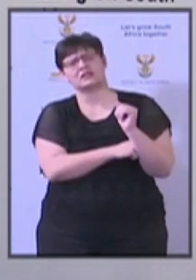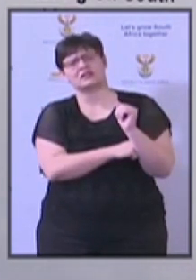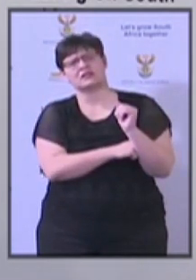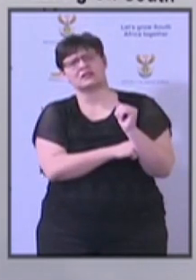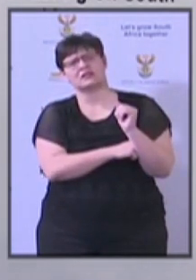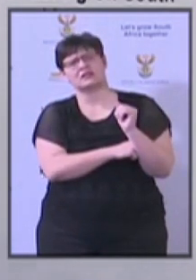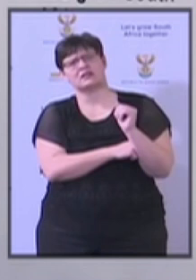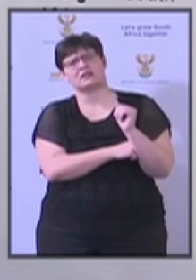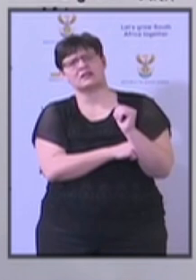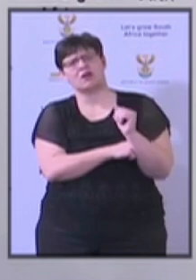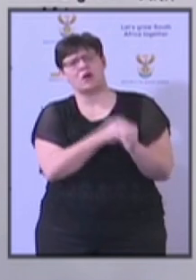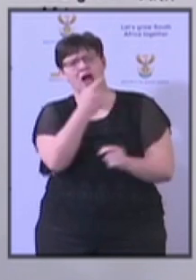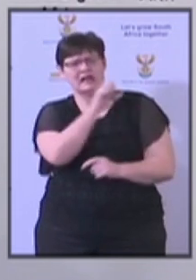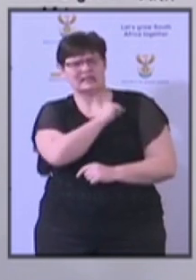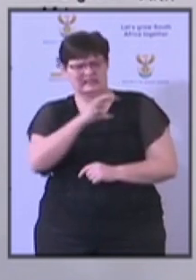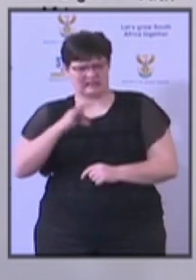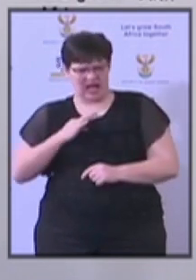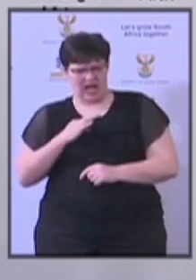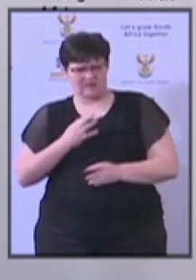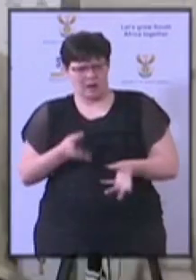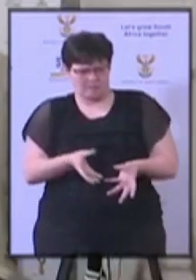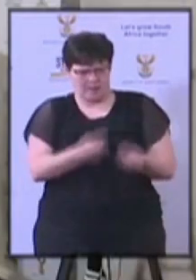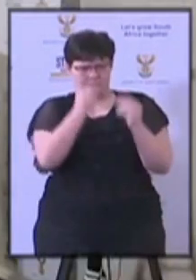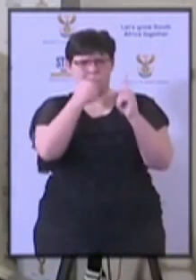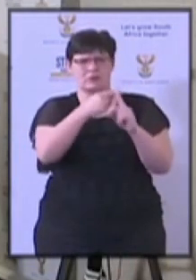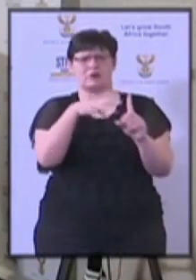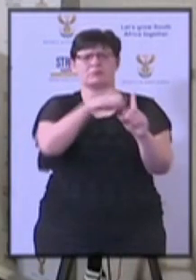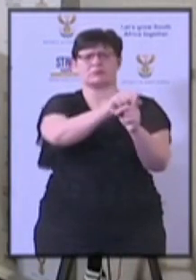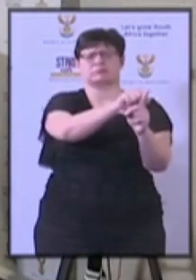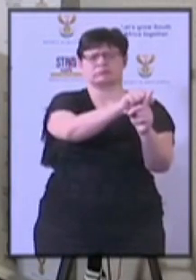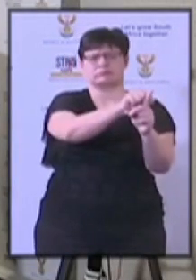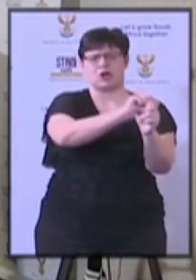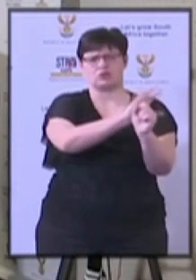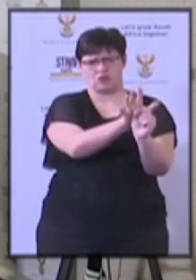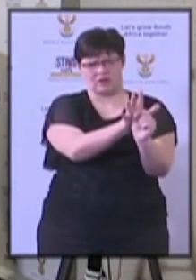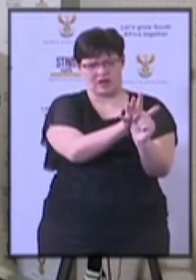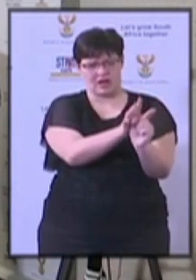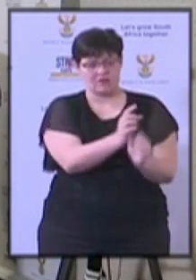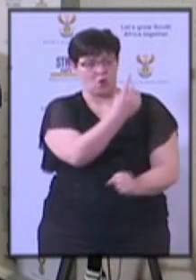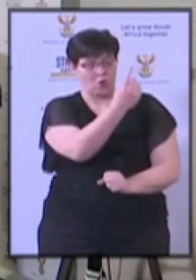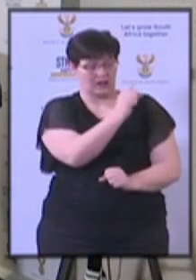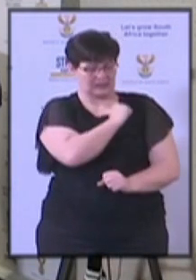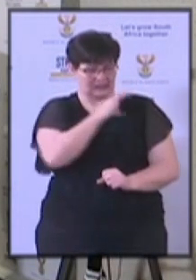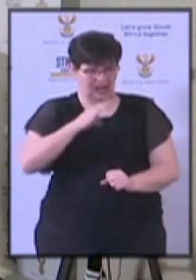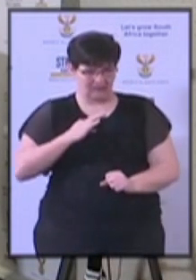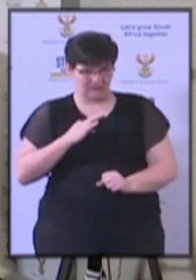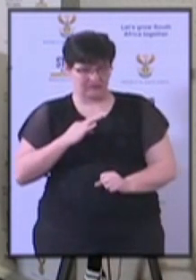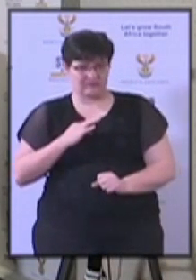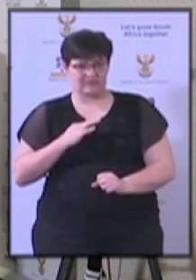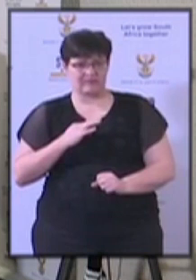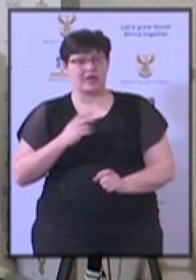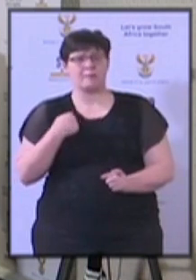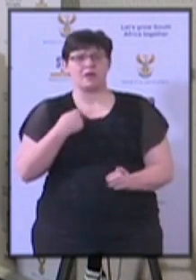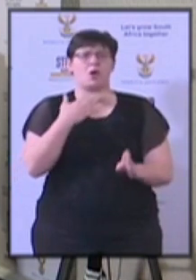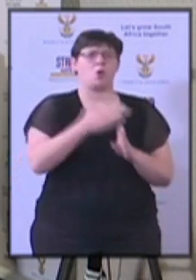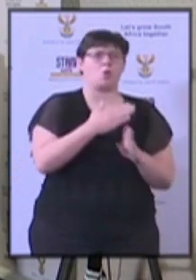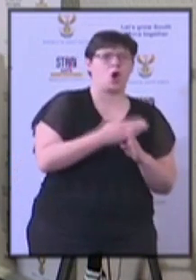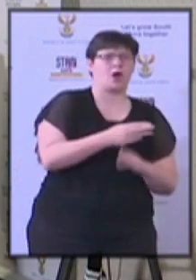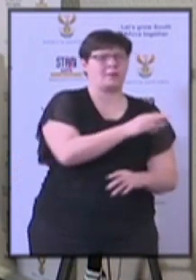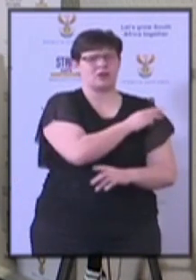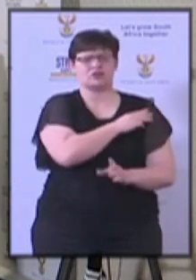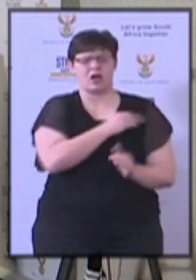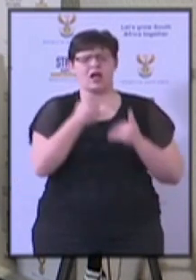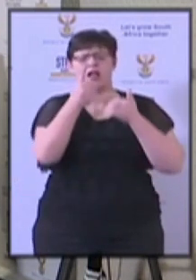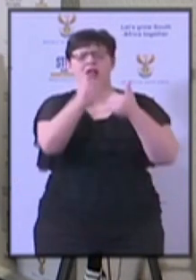staffer testing positive. So if one staffer that tests positive, whether they work in management, they are not in the